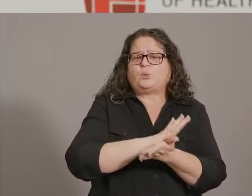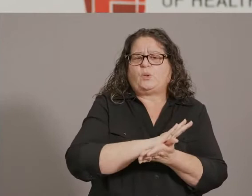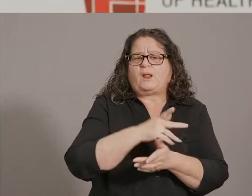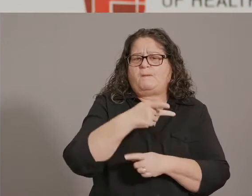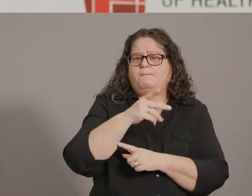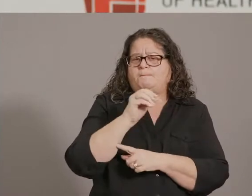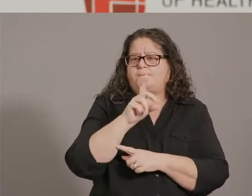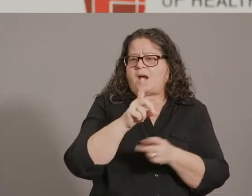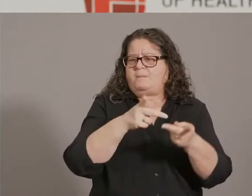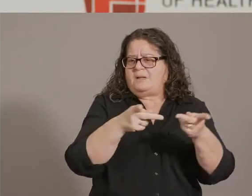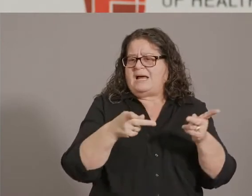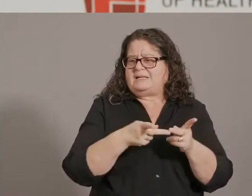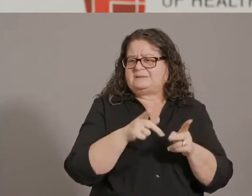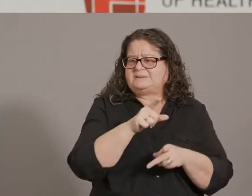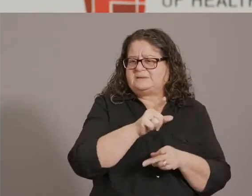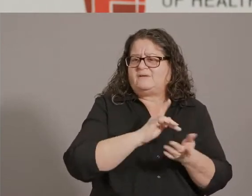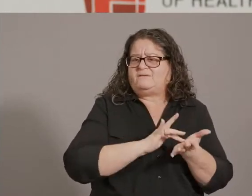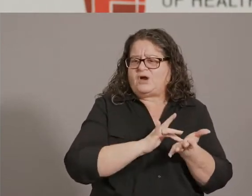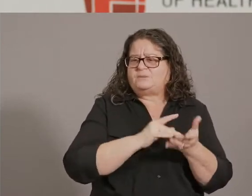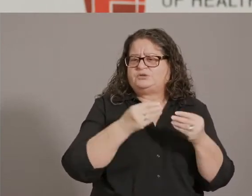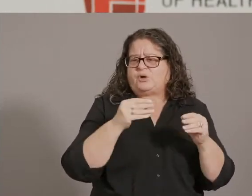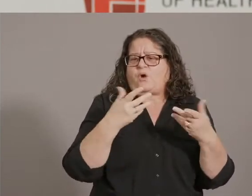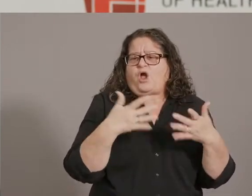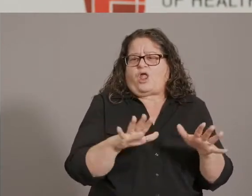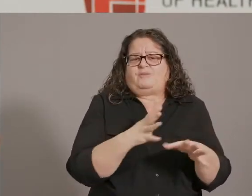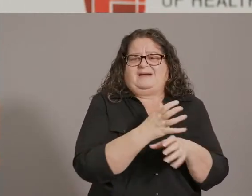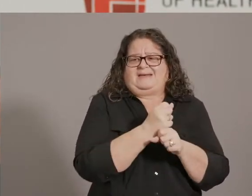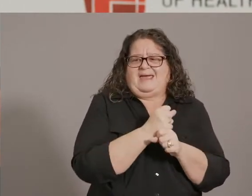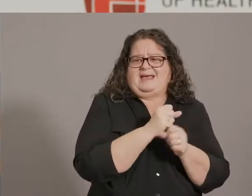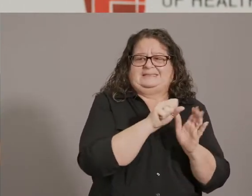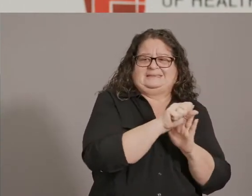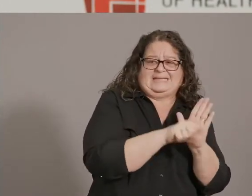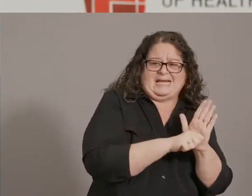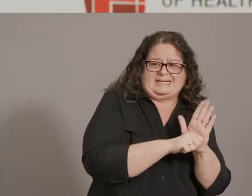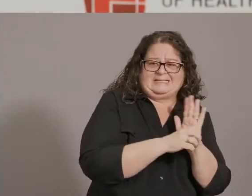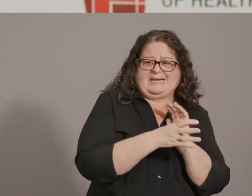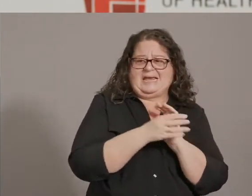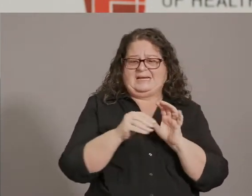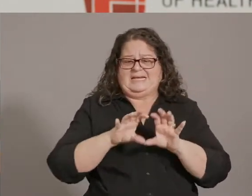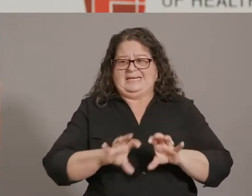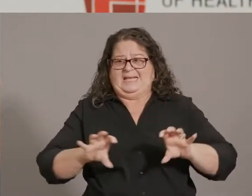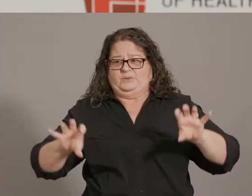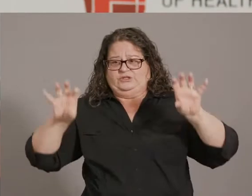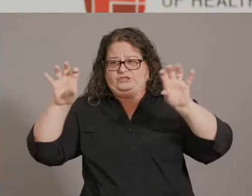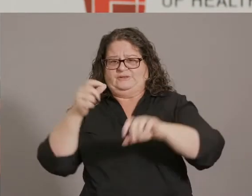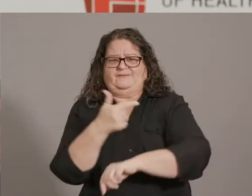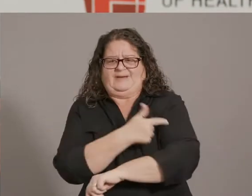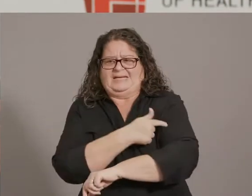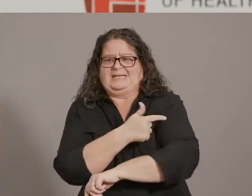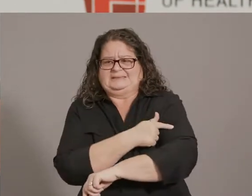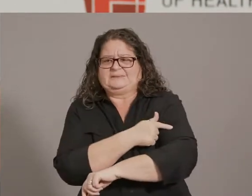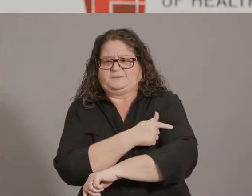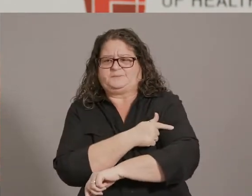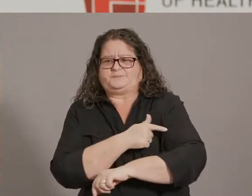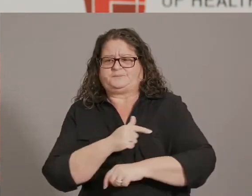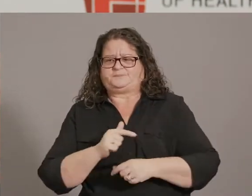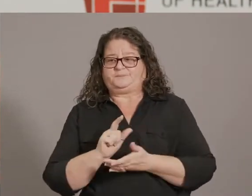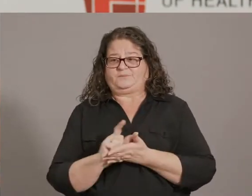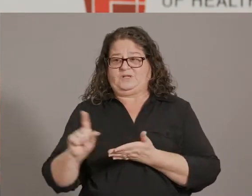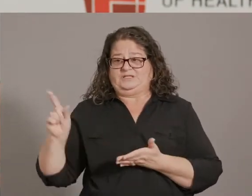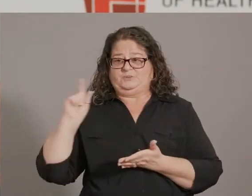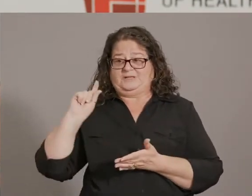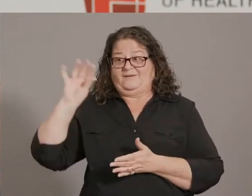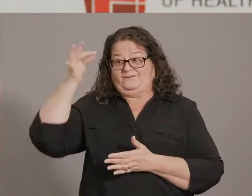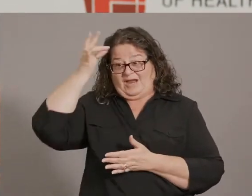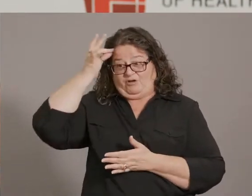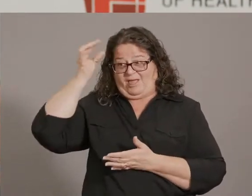been receiving state and county allocations. Last week, they started receiving that federal allocation.